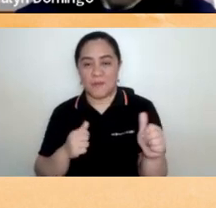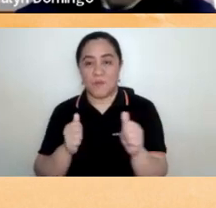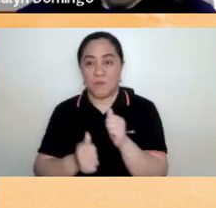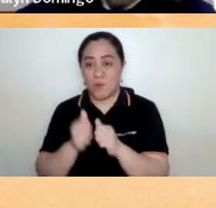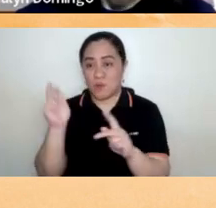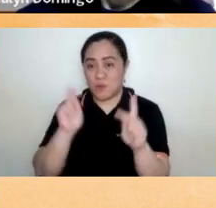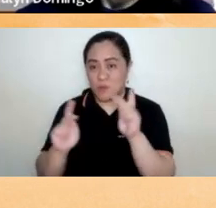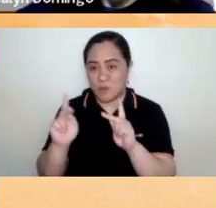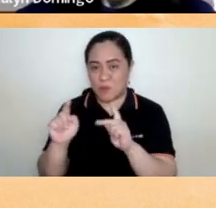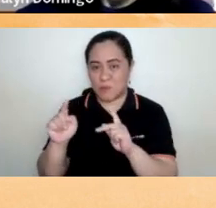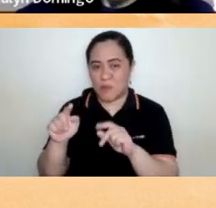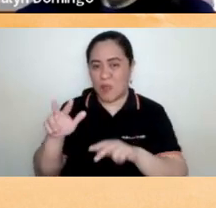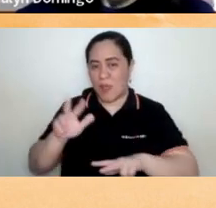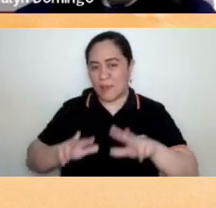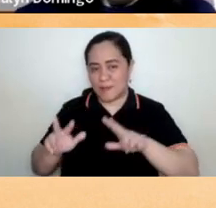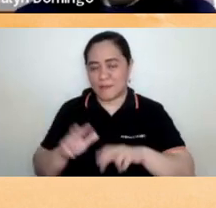with anxiety.